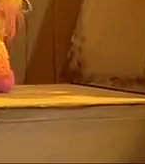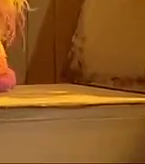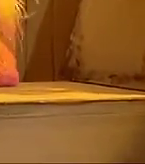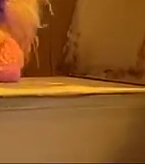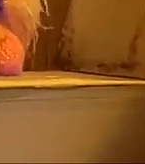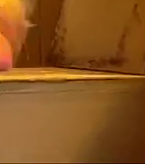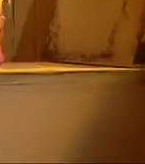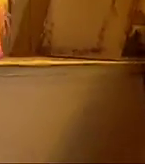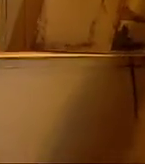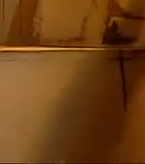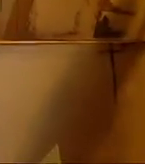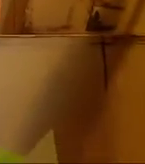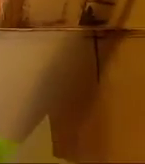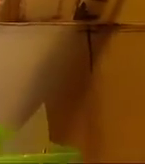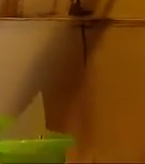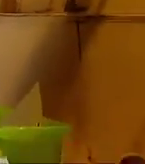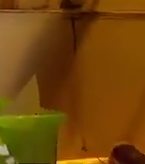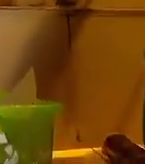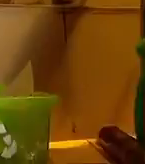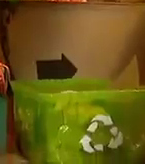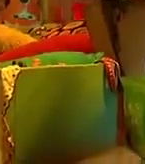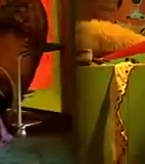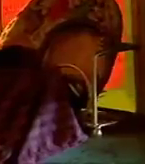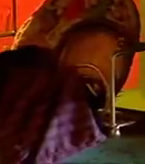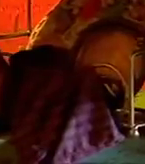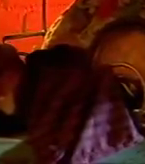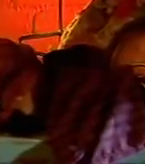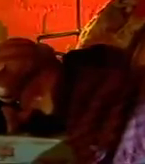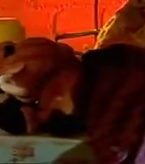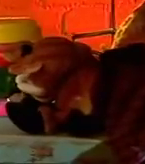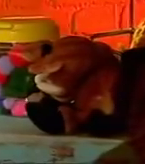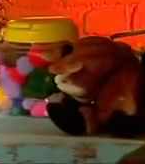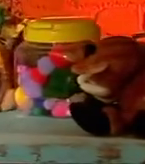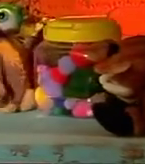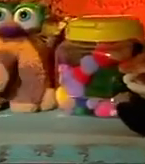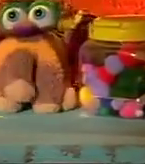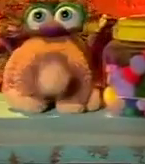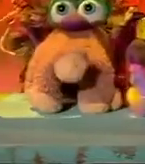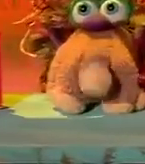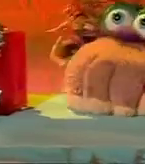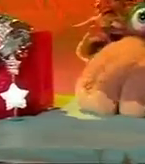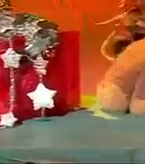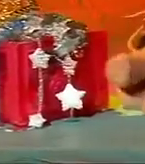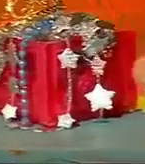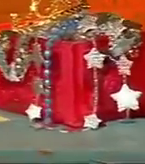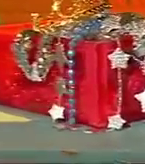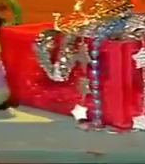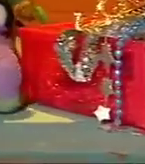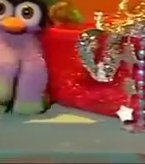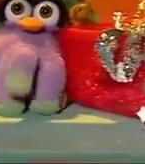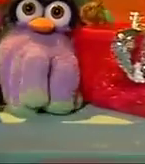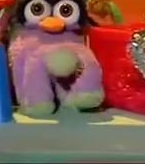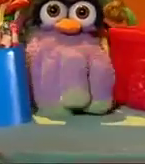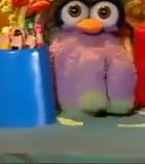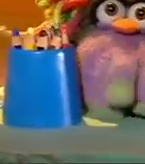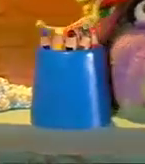away everything we've used today. Doodle-doo is all day long. Put things back